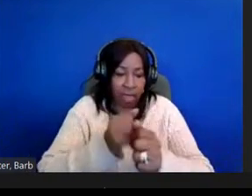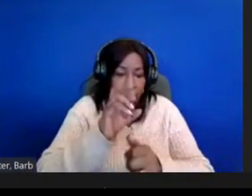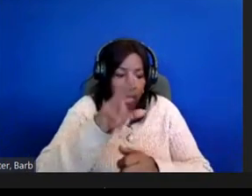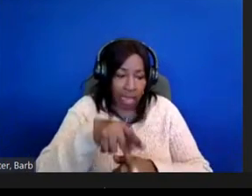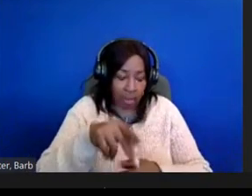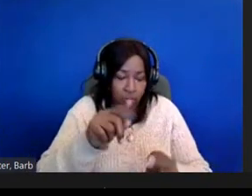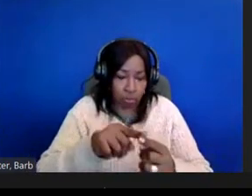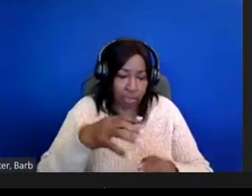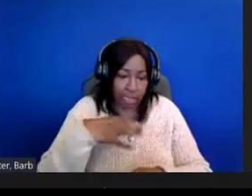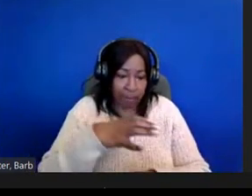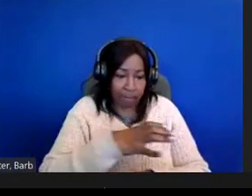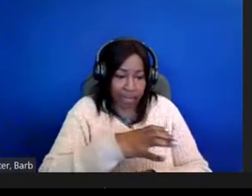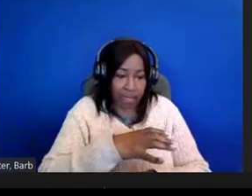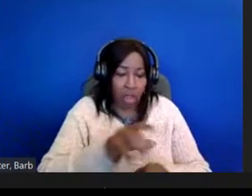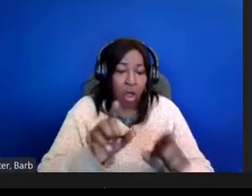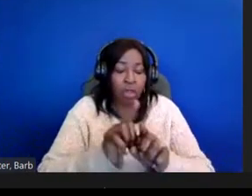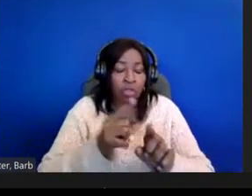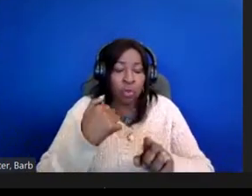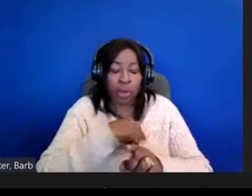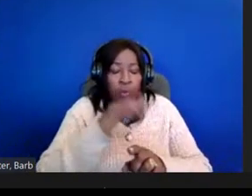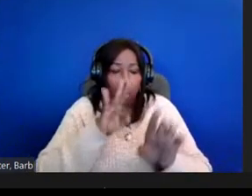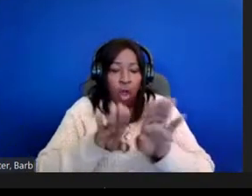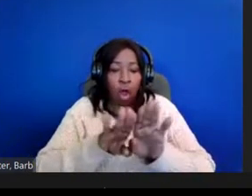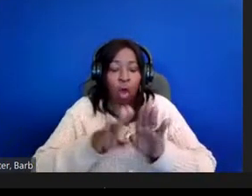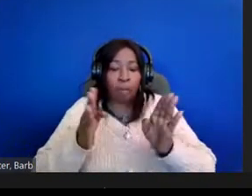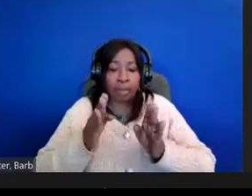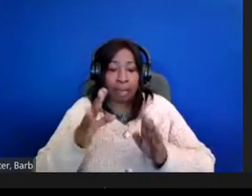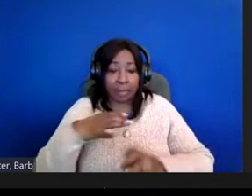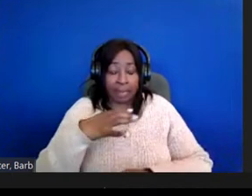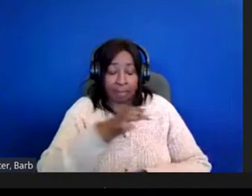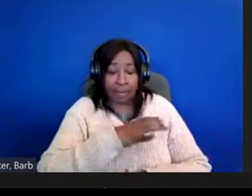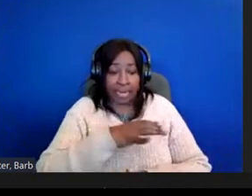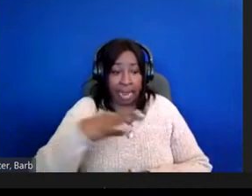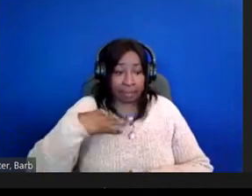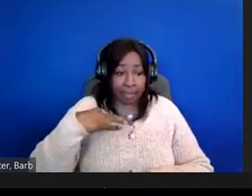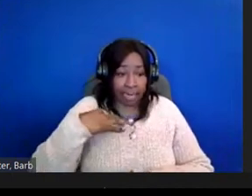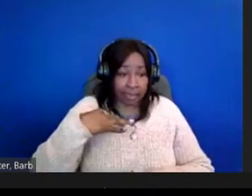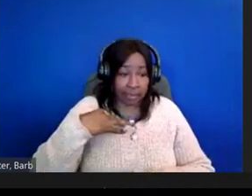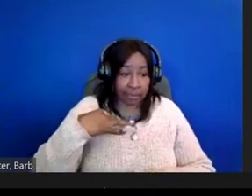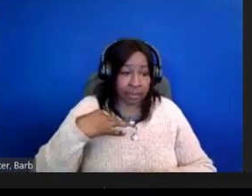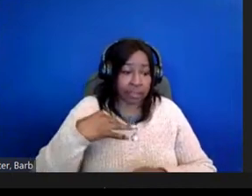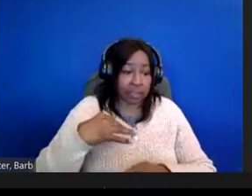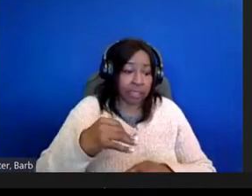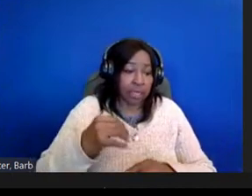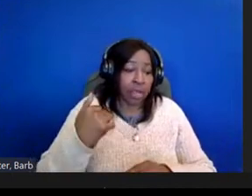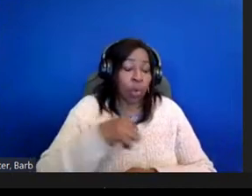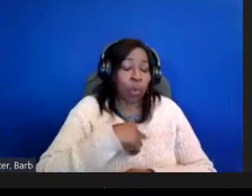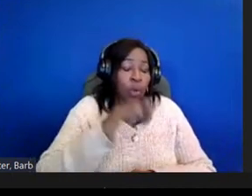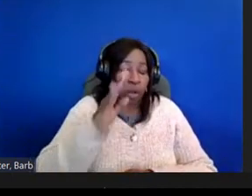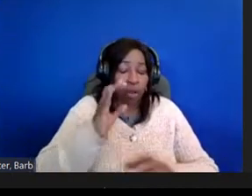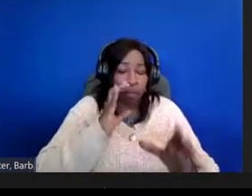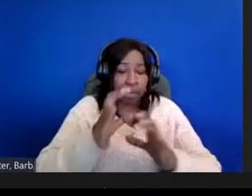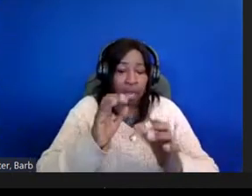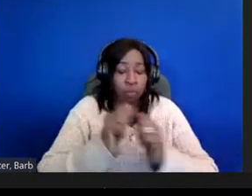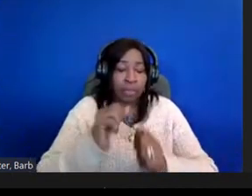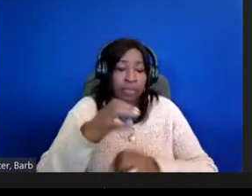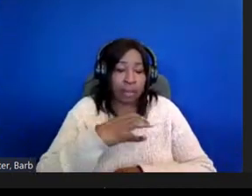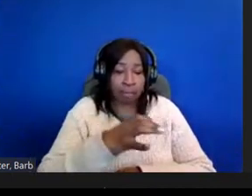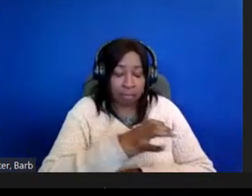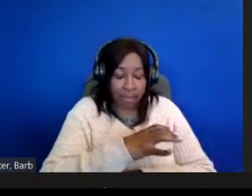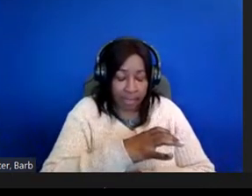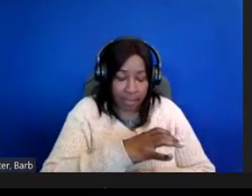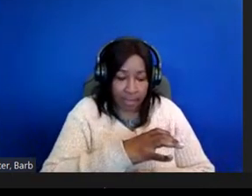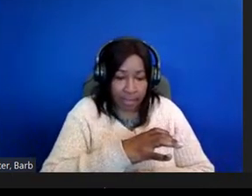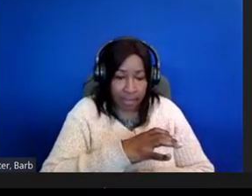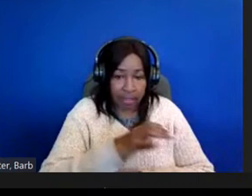opening up the committee applications again. The date is still to be determined, but we will communicate with the committee and the community when